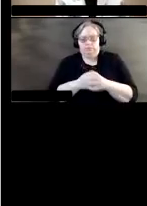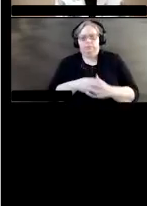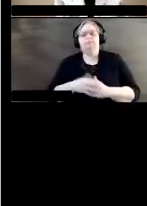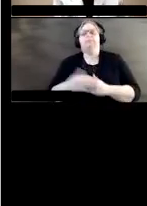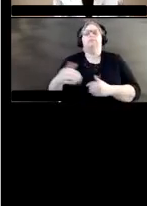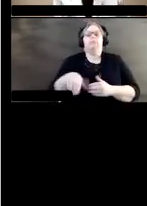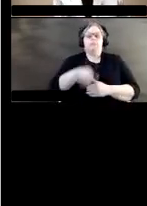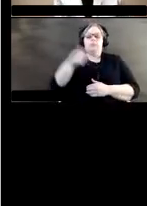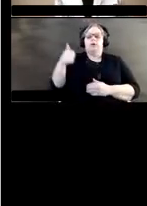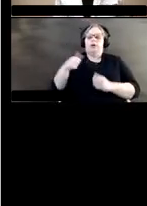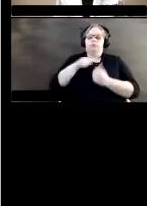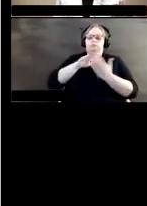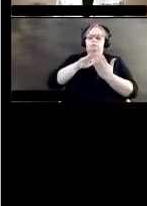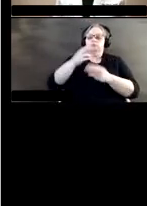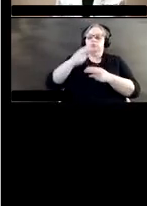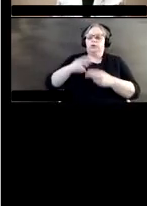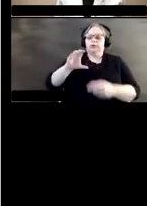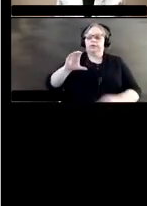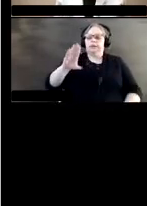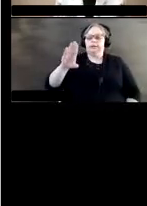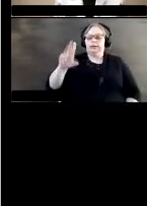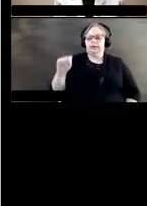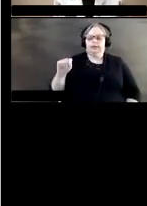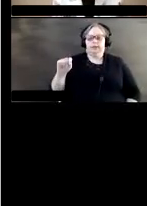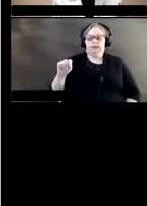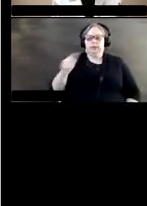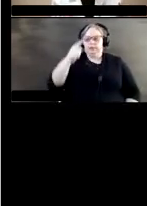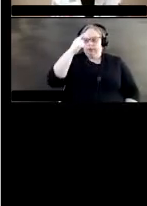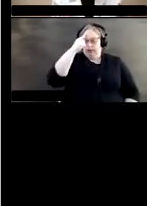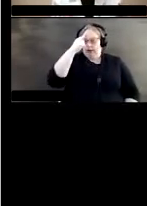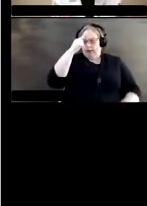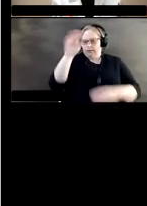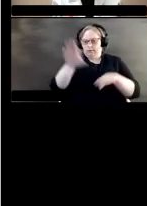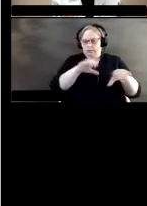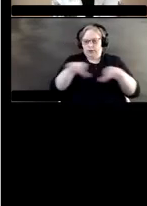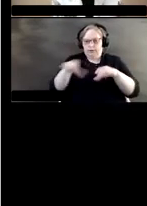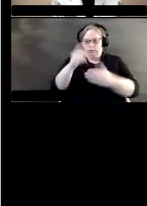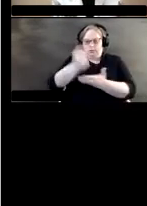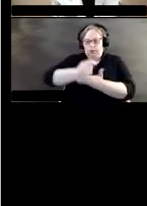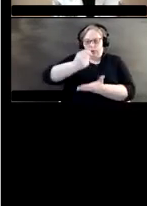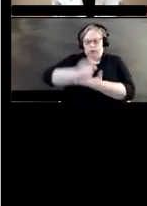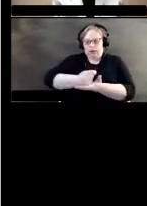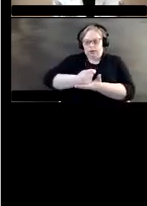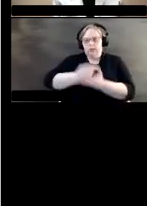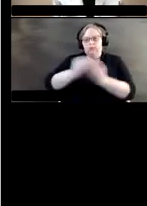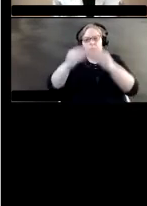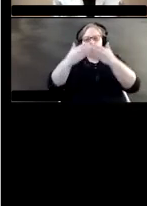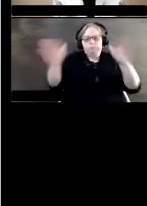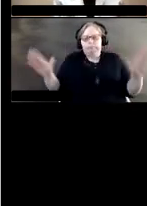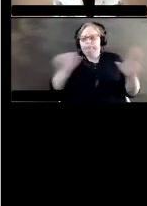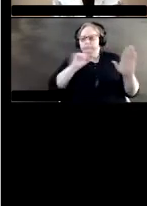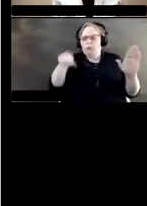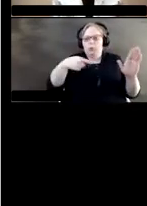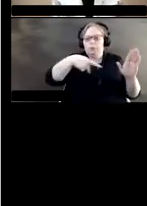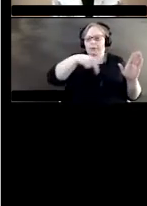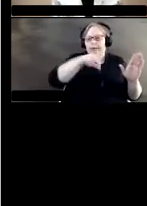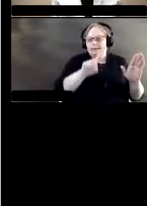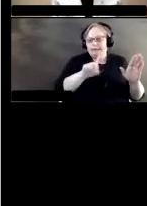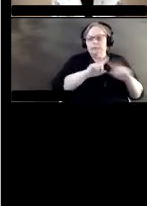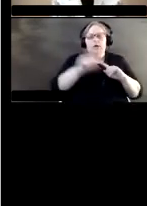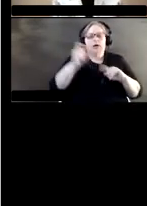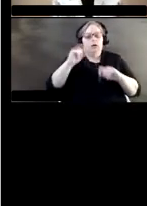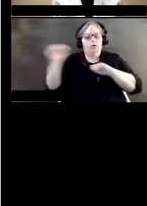therapy, and it's general. It's not just for Parkinson's disease. But like I said, we're not all equipped with